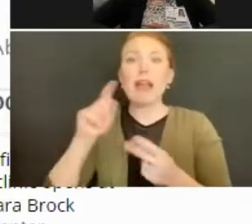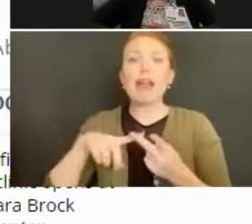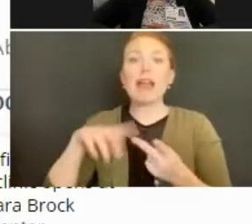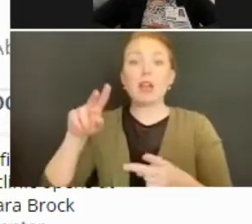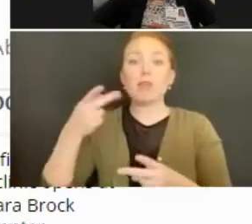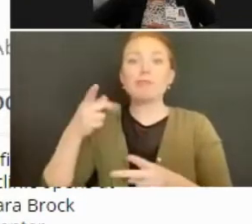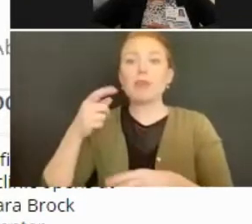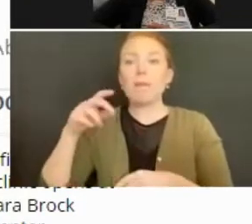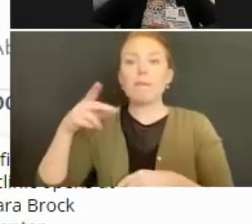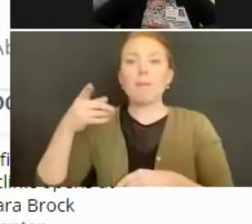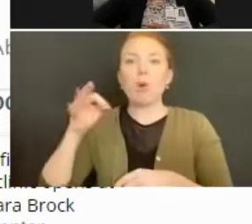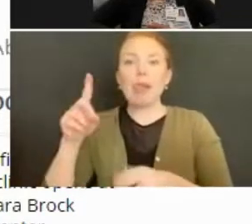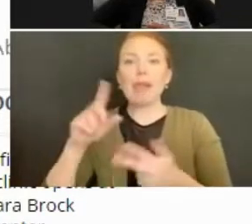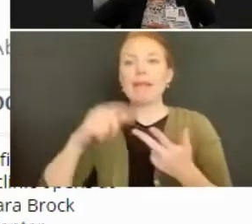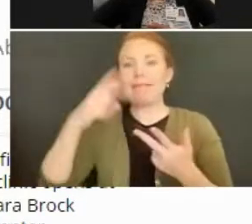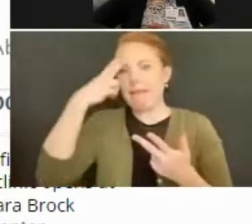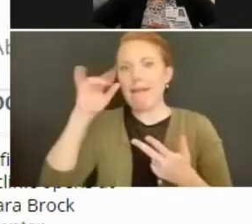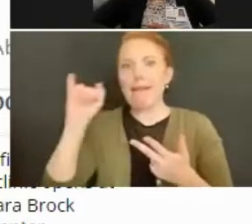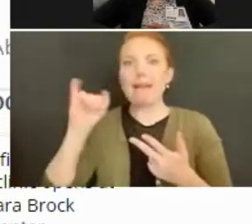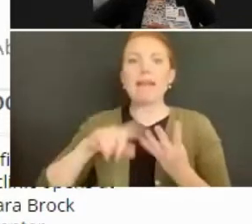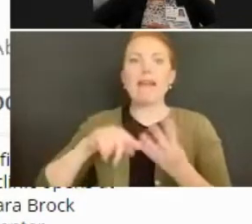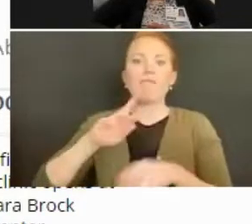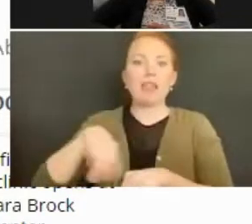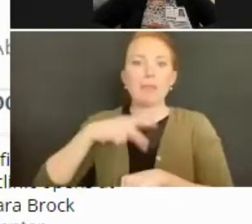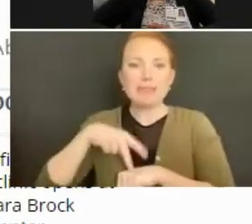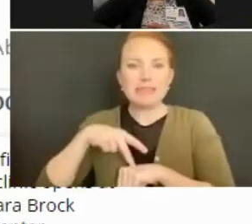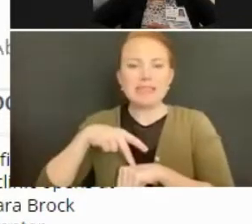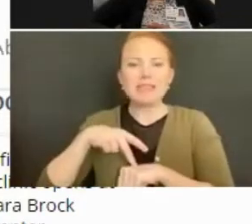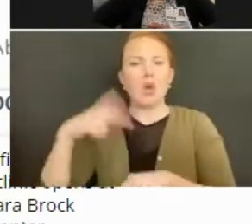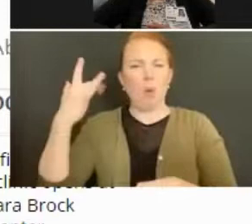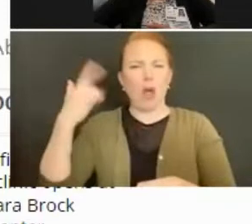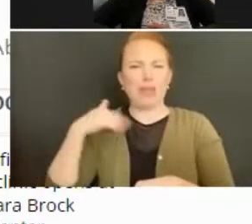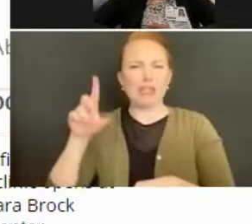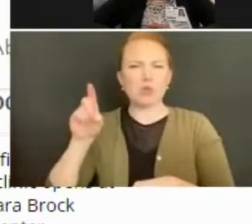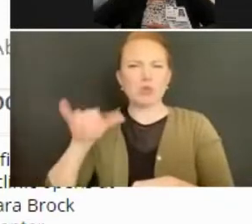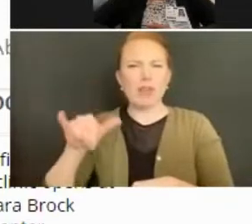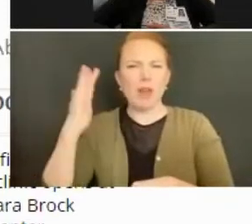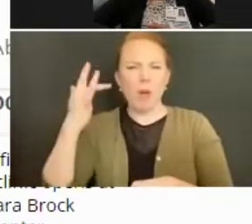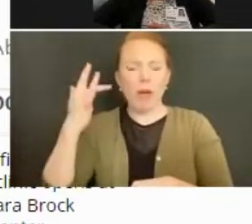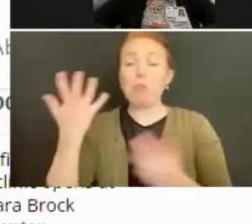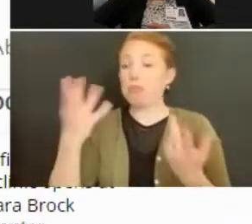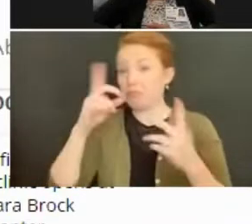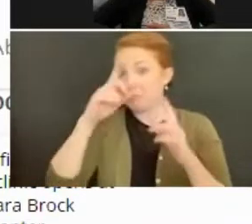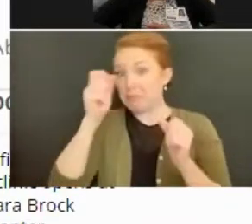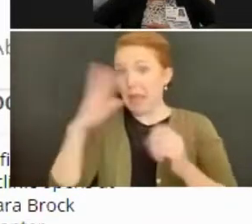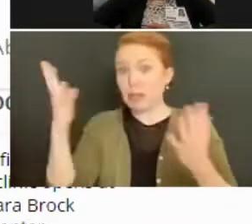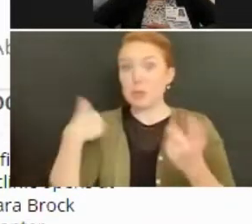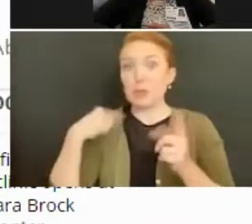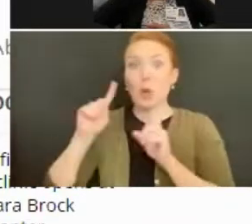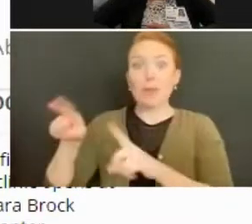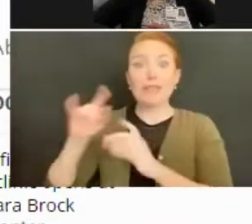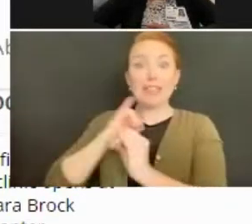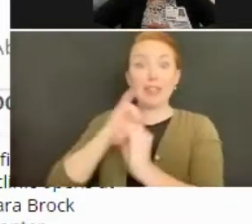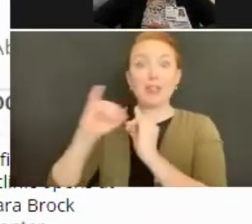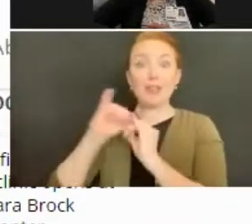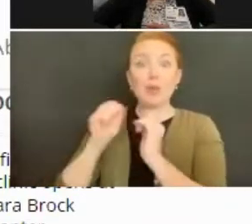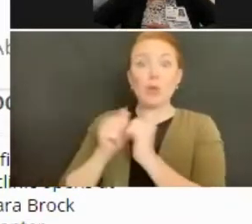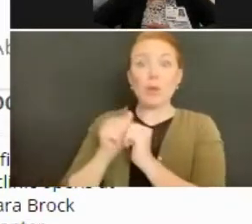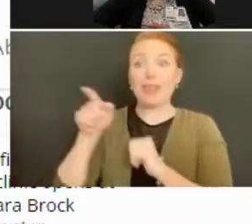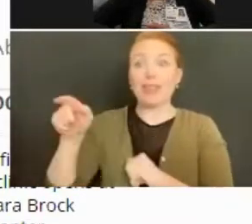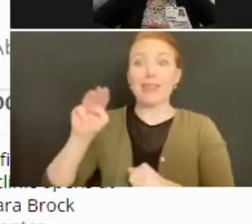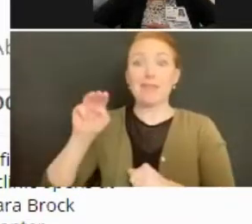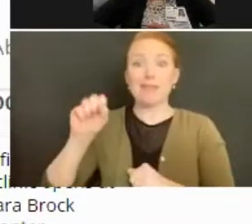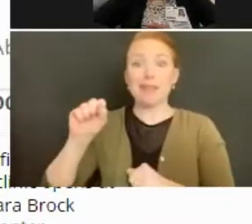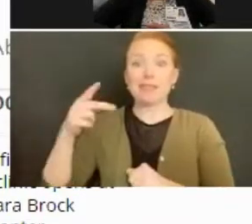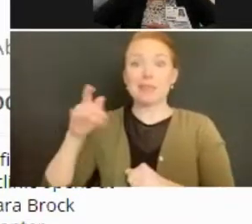Philippines. Now, why would I do that? Now, imagine I'm going to an interview with Ms. Patel to work on her team, right? And I can